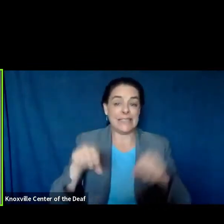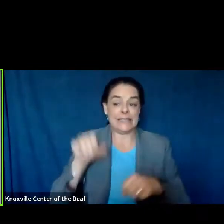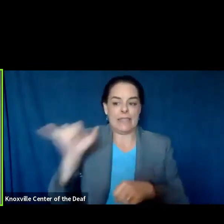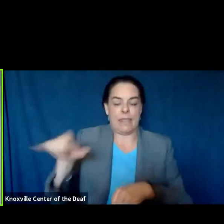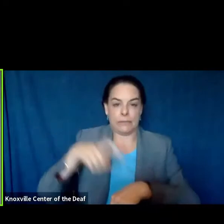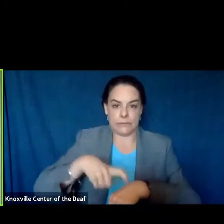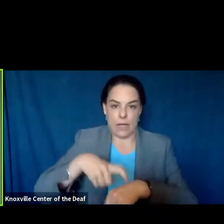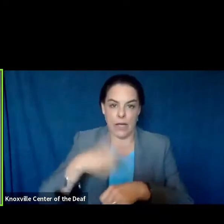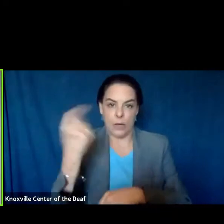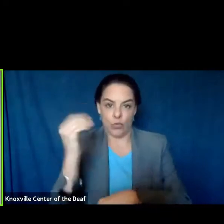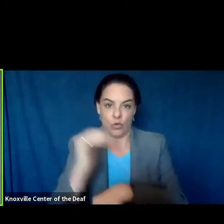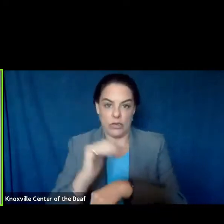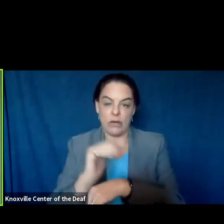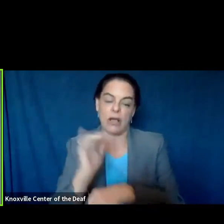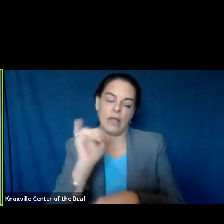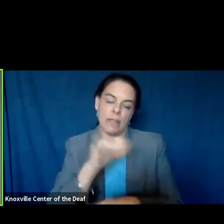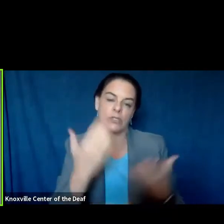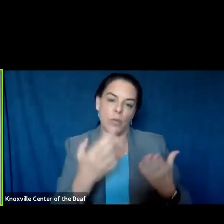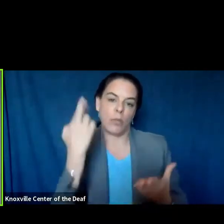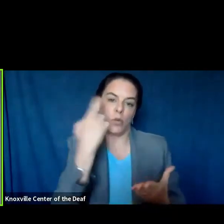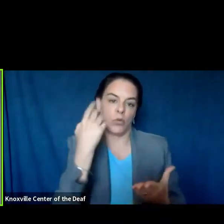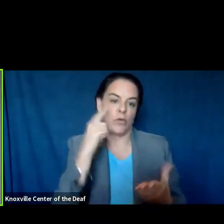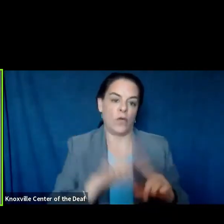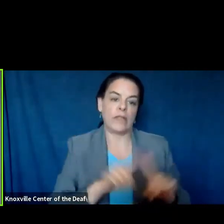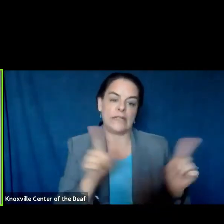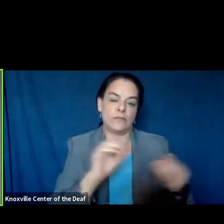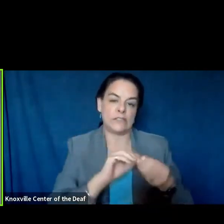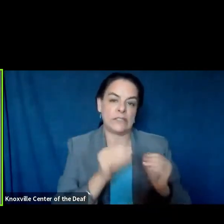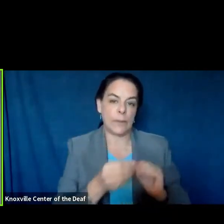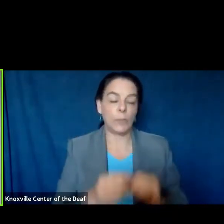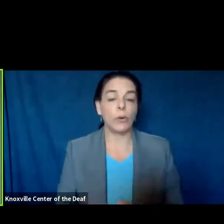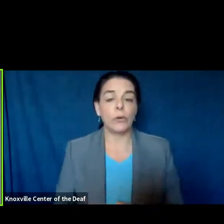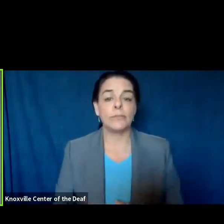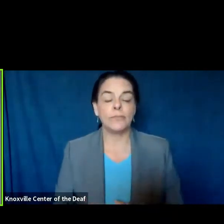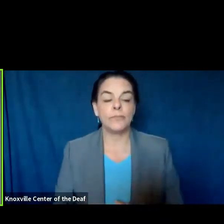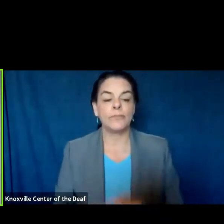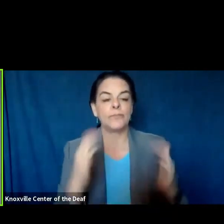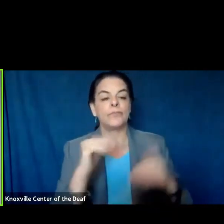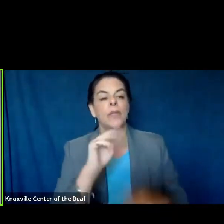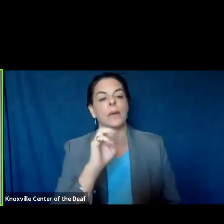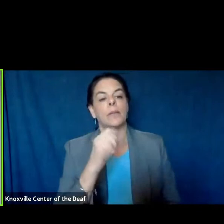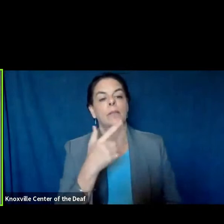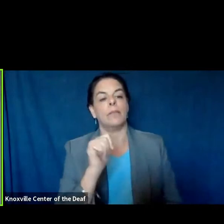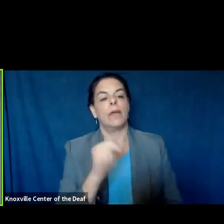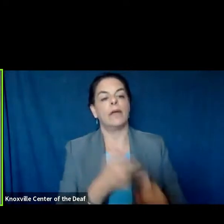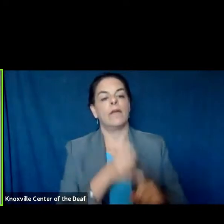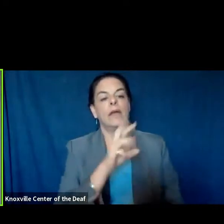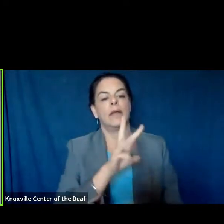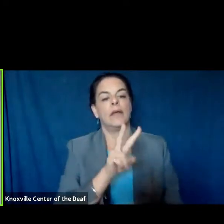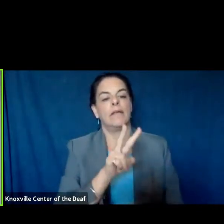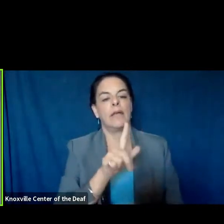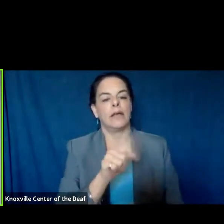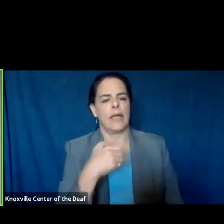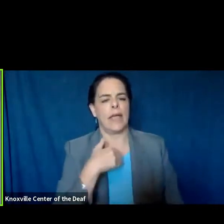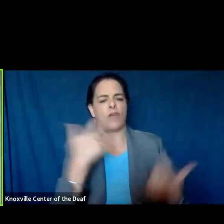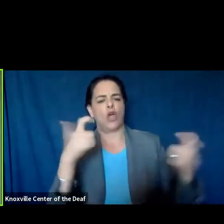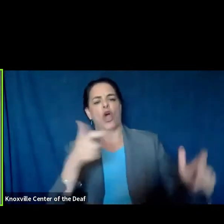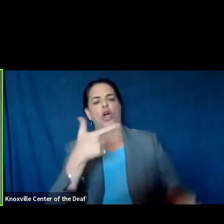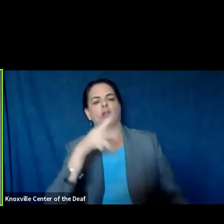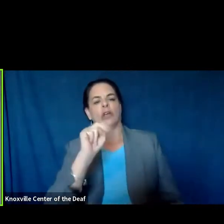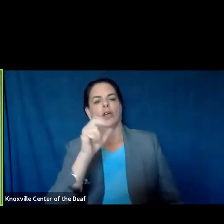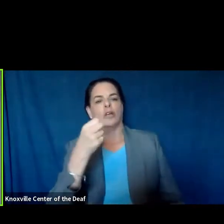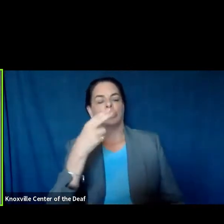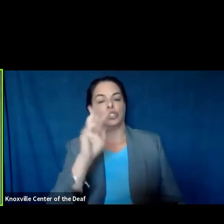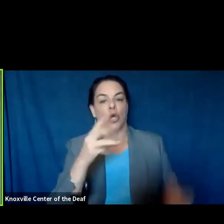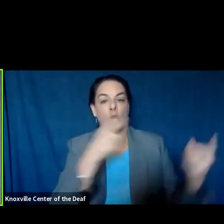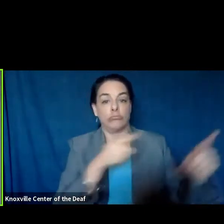And that's likely the difference in the numbers. From Megan with WBLT, there is a large gun show scheduled to